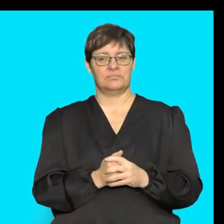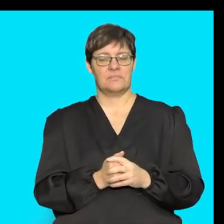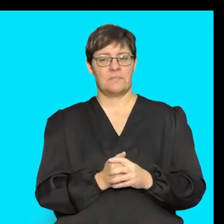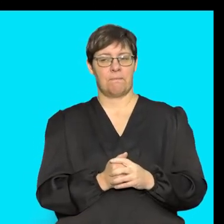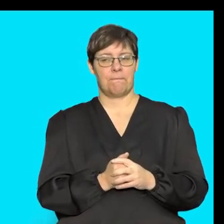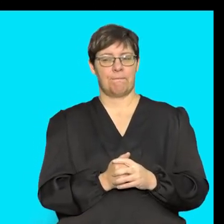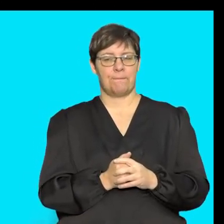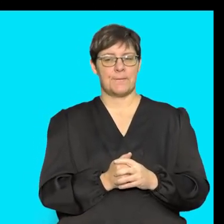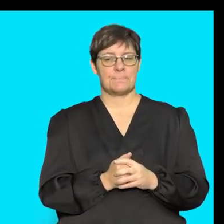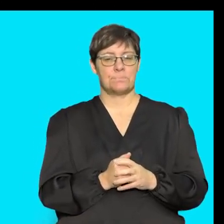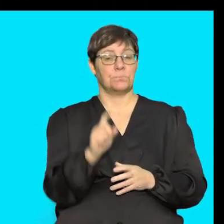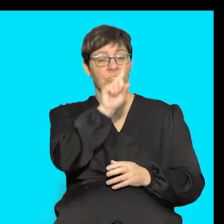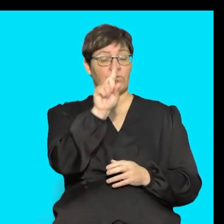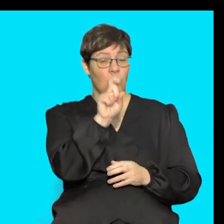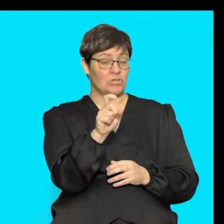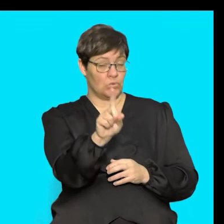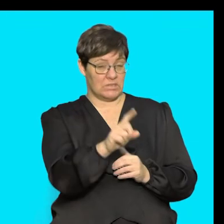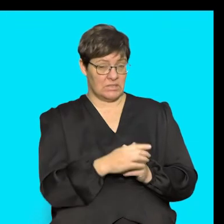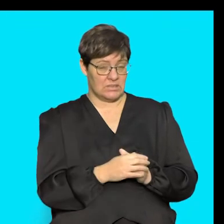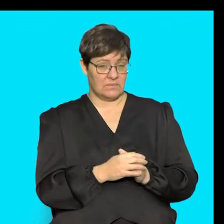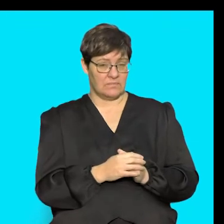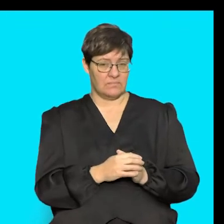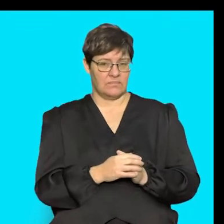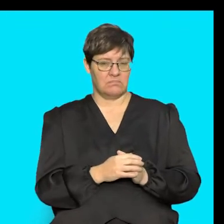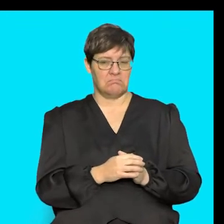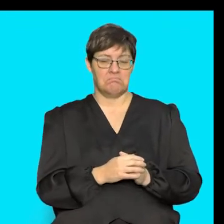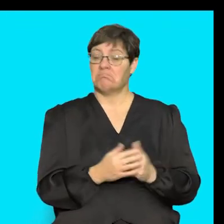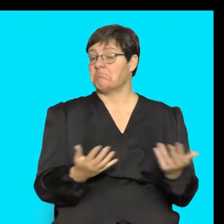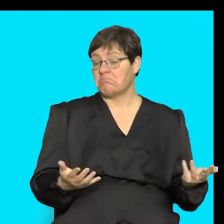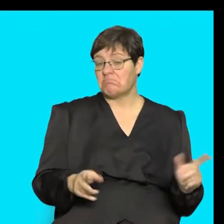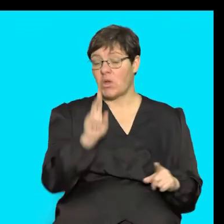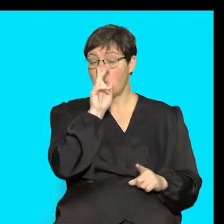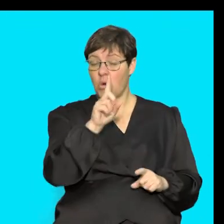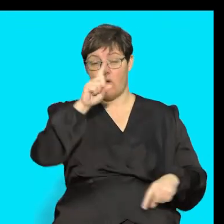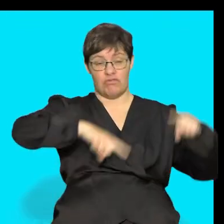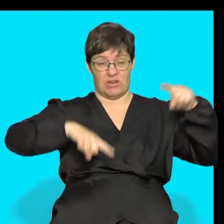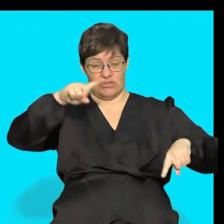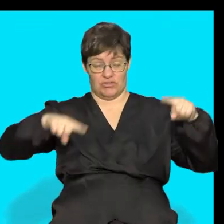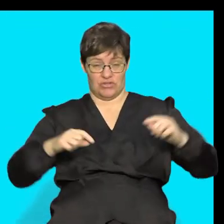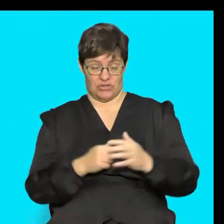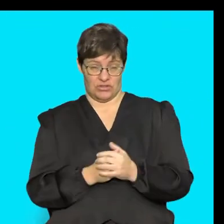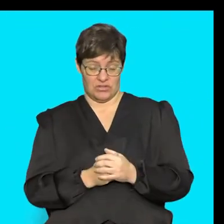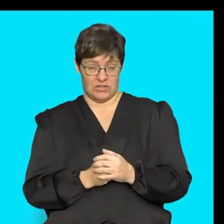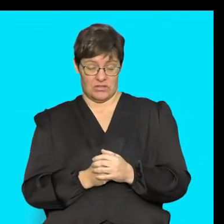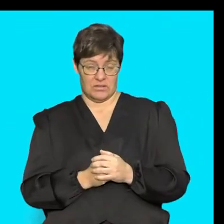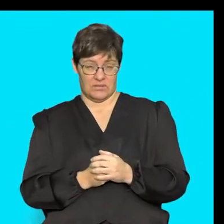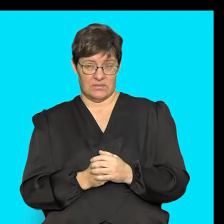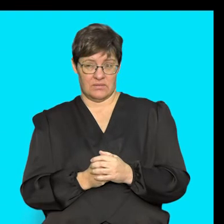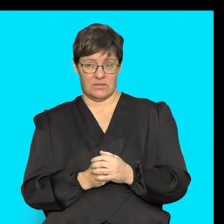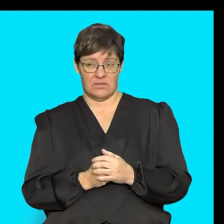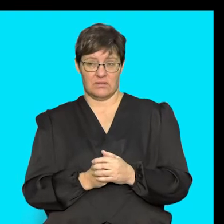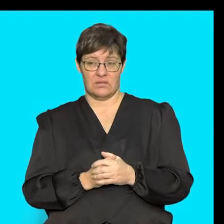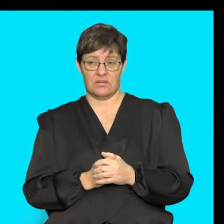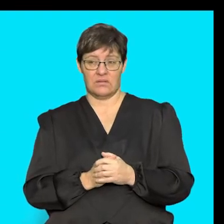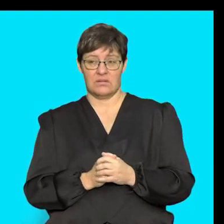again. So now the question is, so let's look at the range for this. The